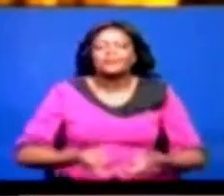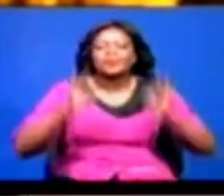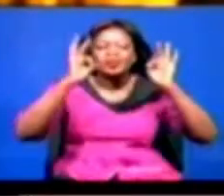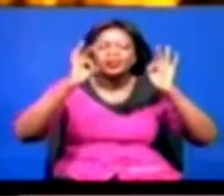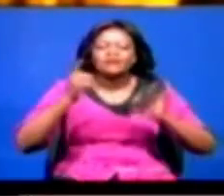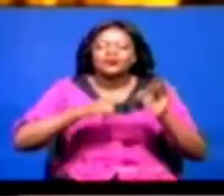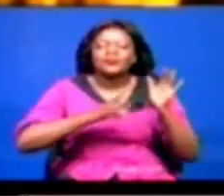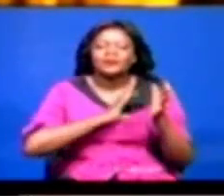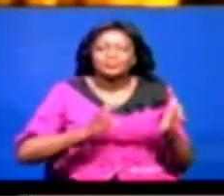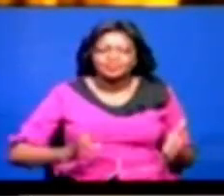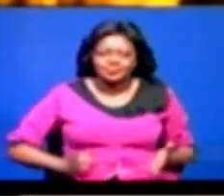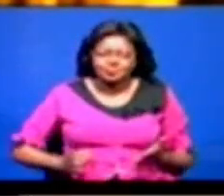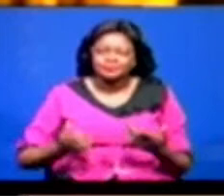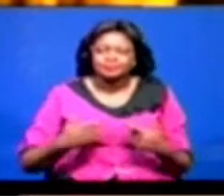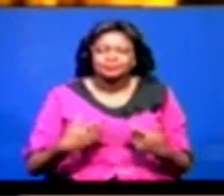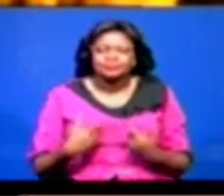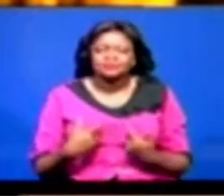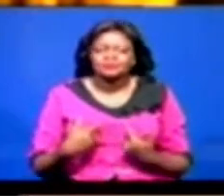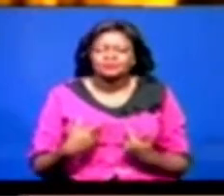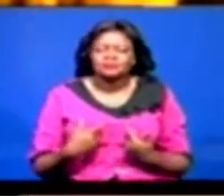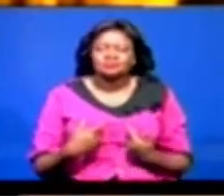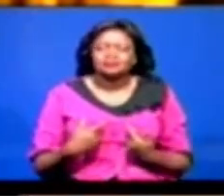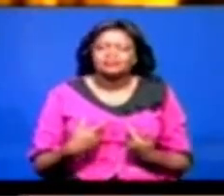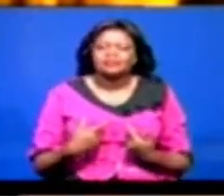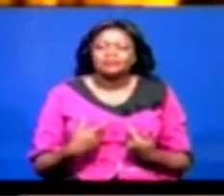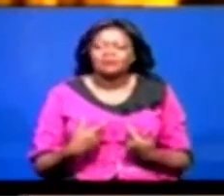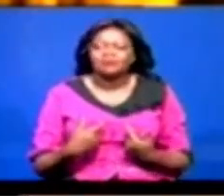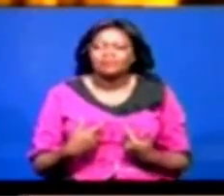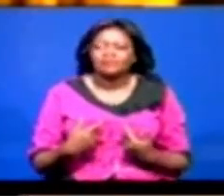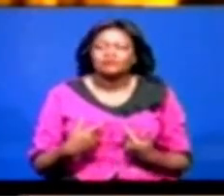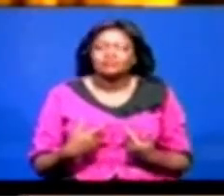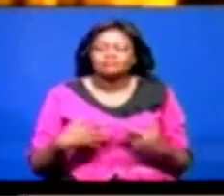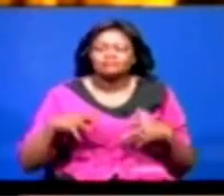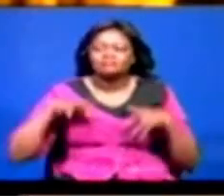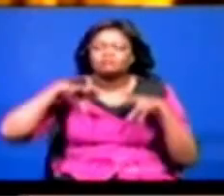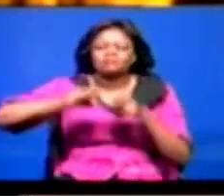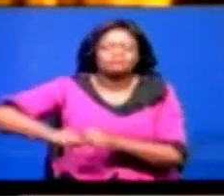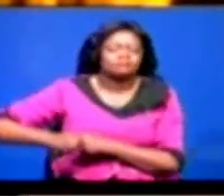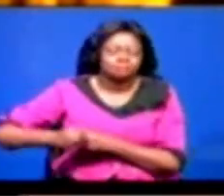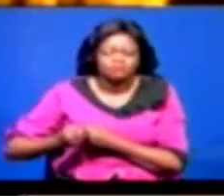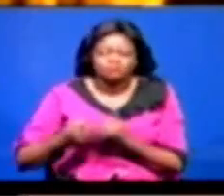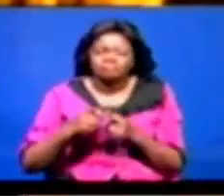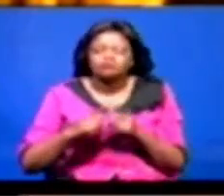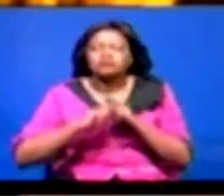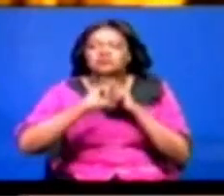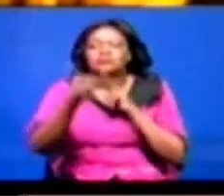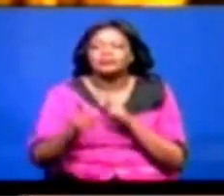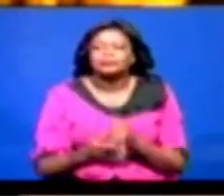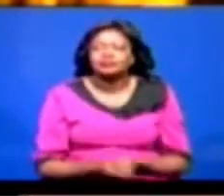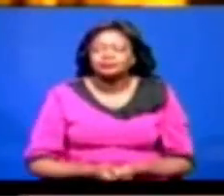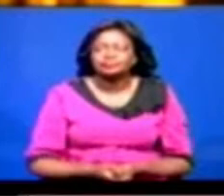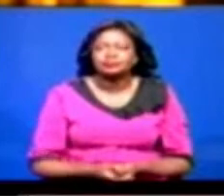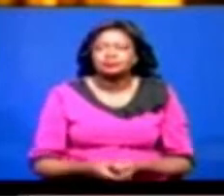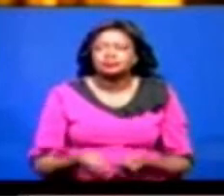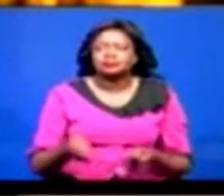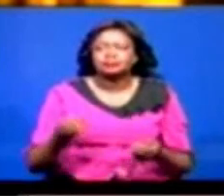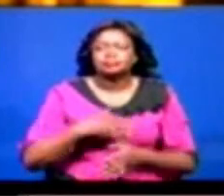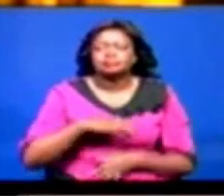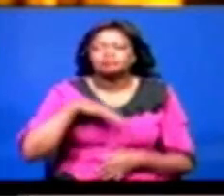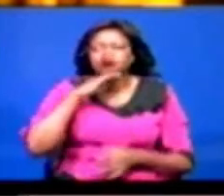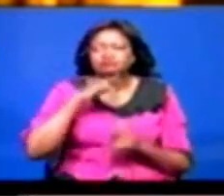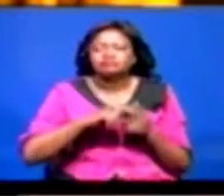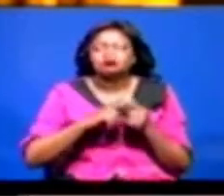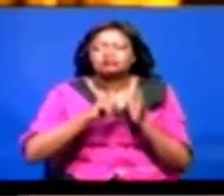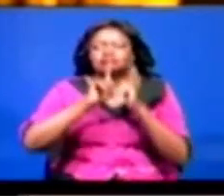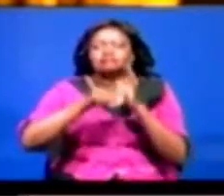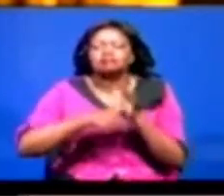commission one had been abducted, the other one had disappeared and feared to be dead and turned out to have been murdered in